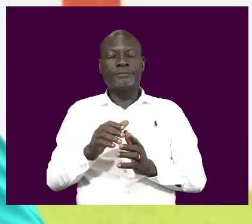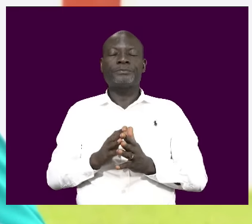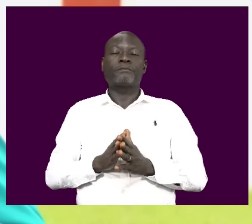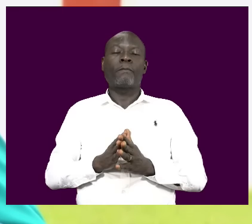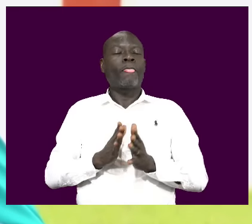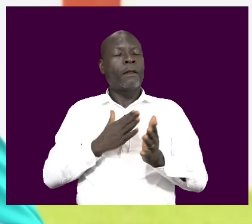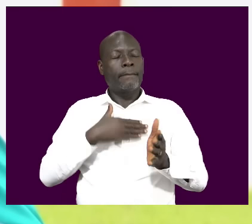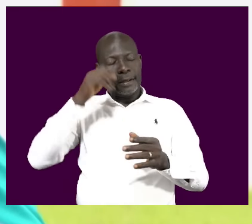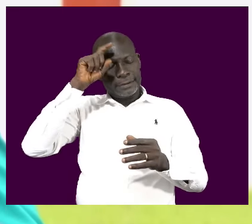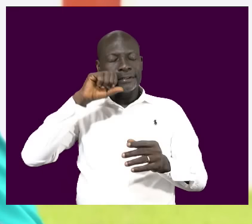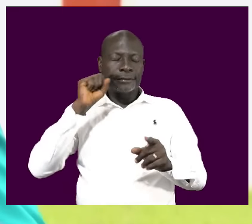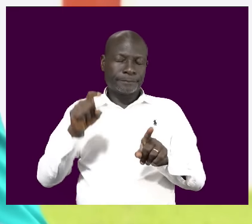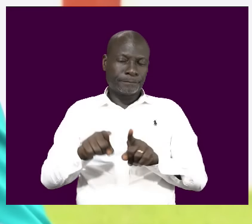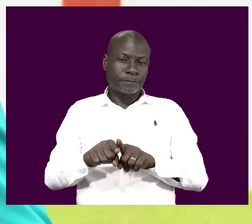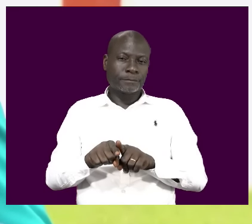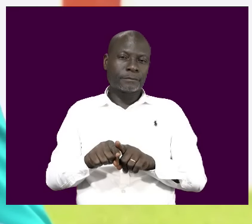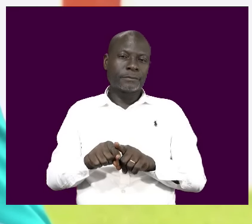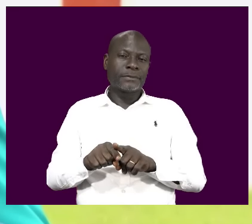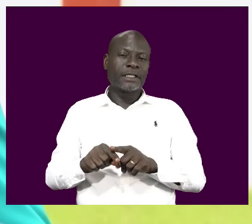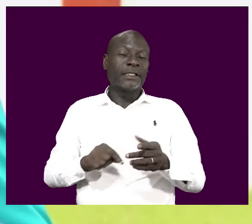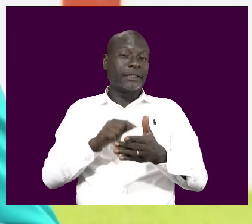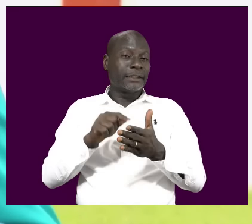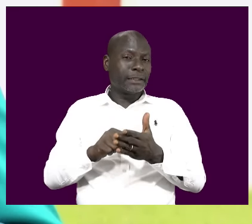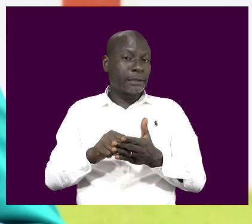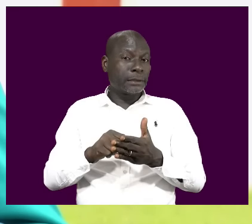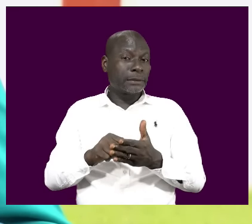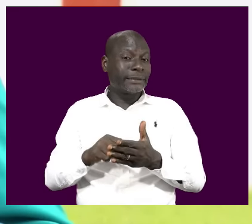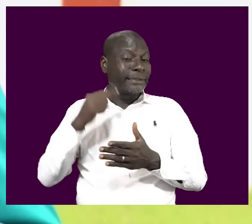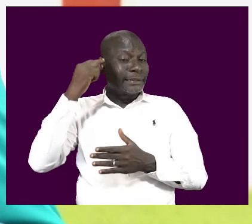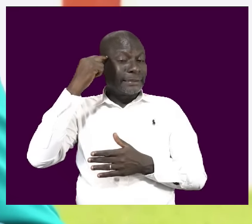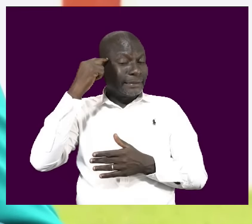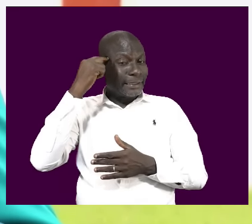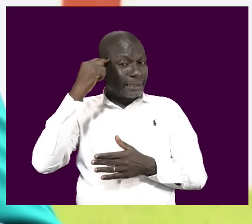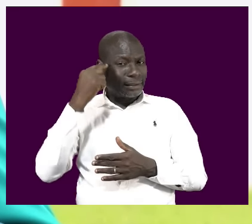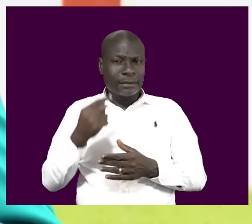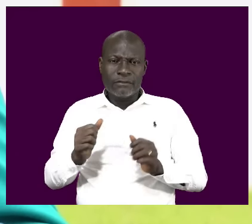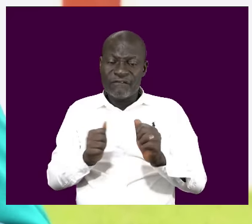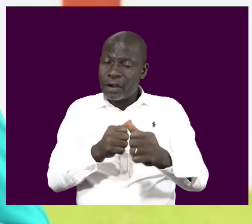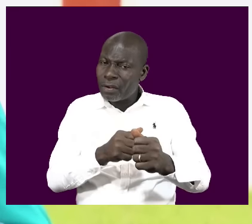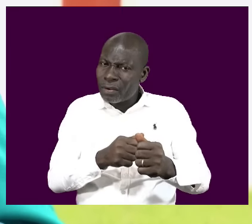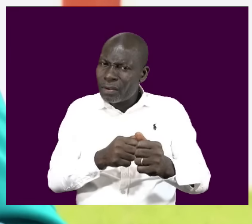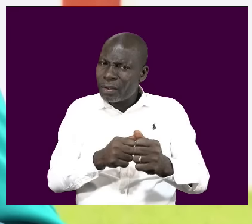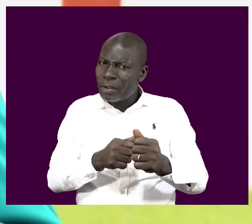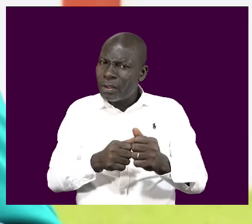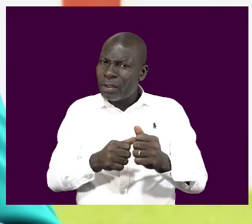Odafu ya utiame, does this sound like, mini ensemu enu mwachi? Enkwachi wabi nkwajina kwot?